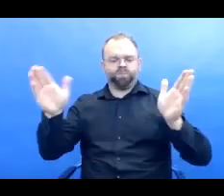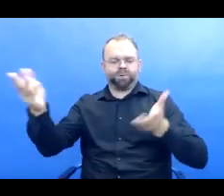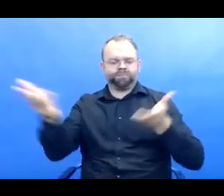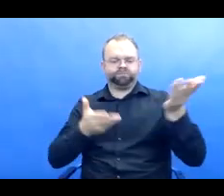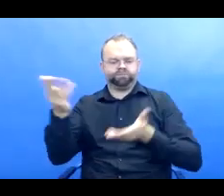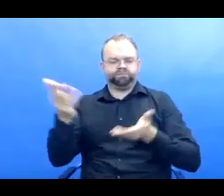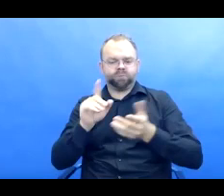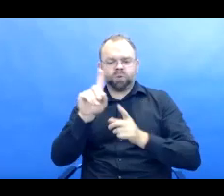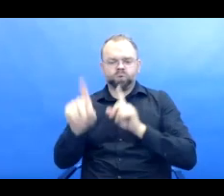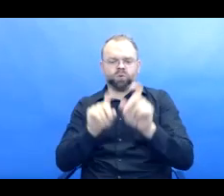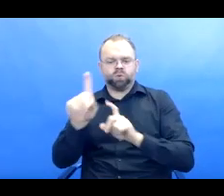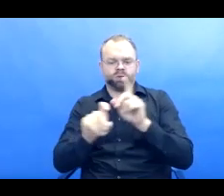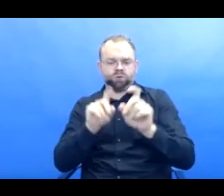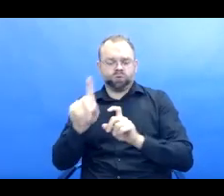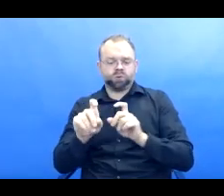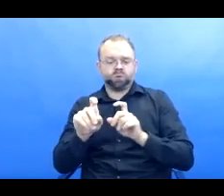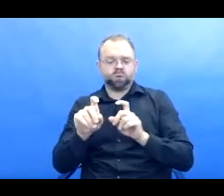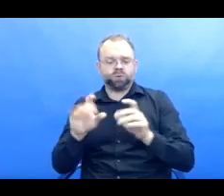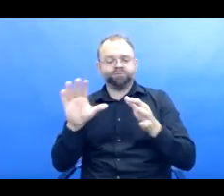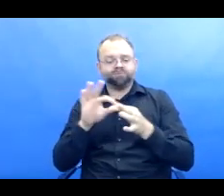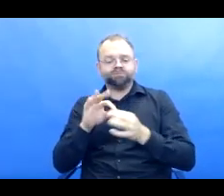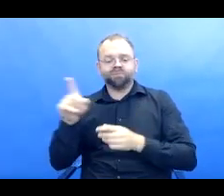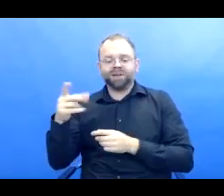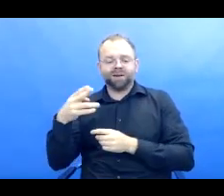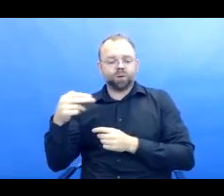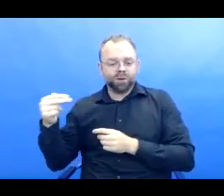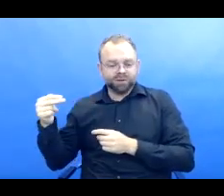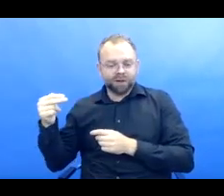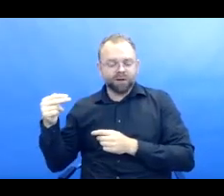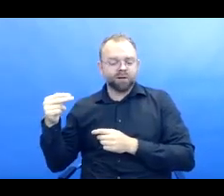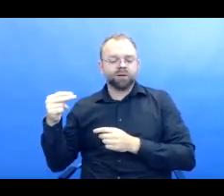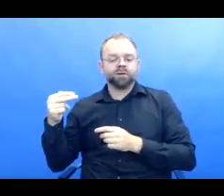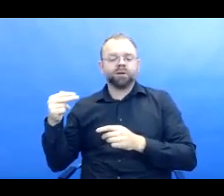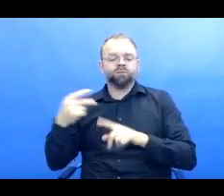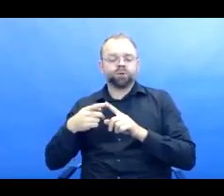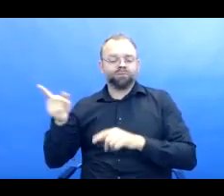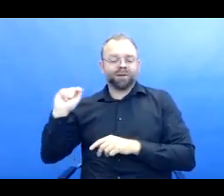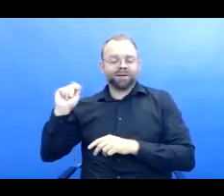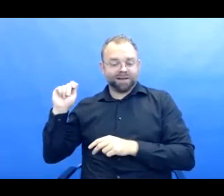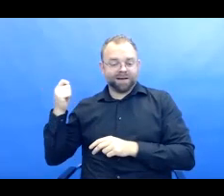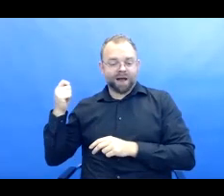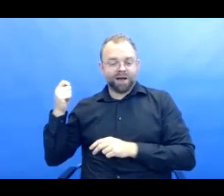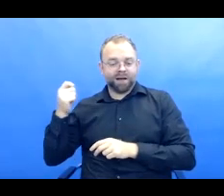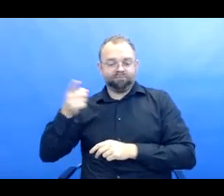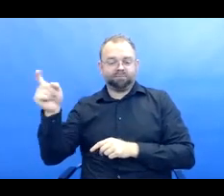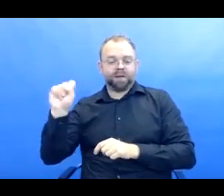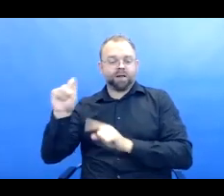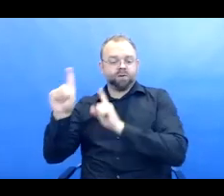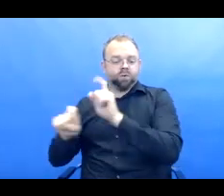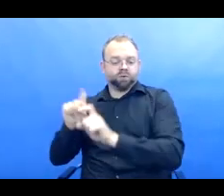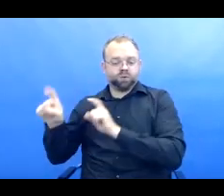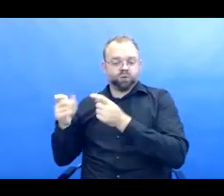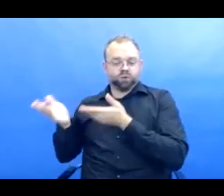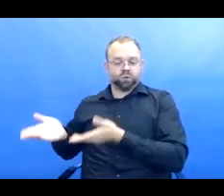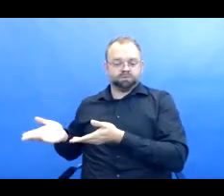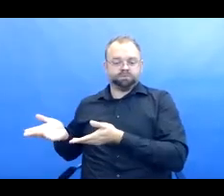Indonesia and Kenya, and then to see if Meenakshi can come back. Is there anybody who would like